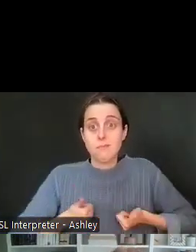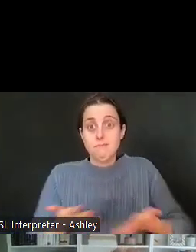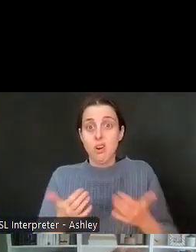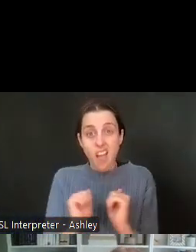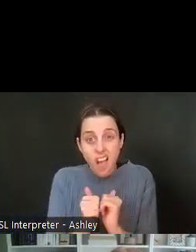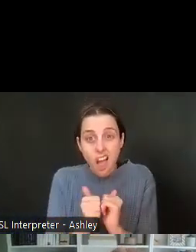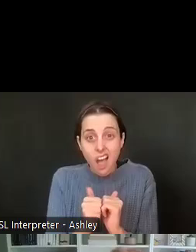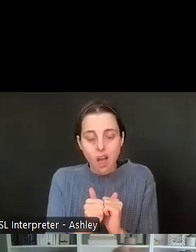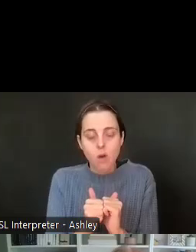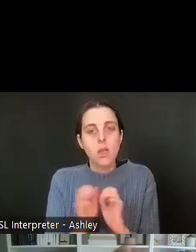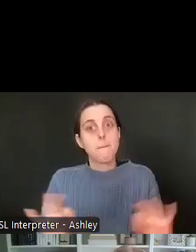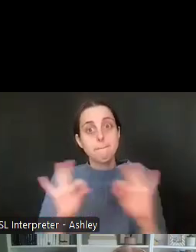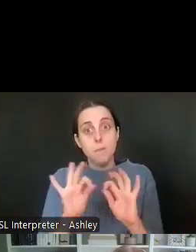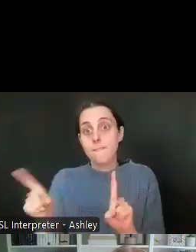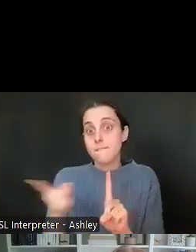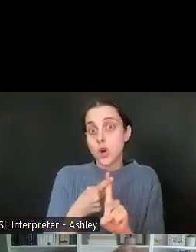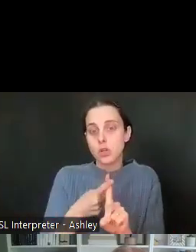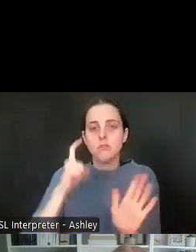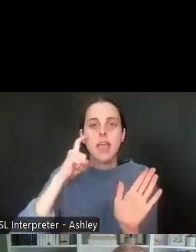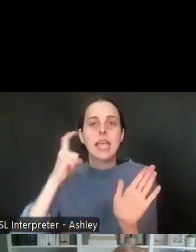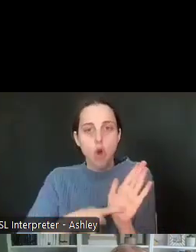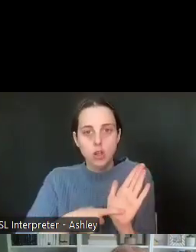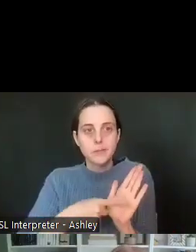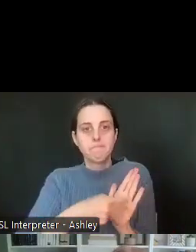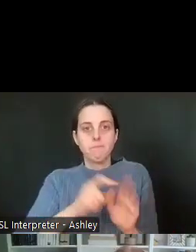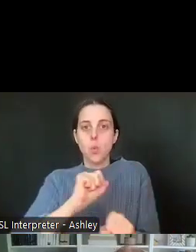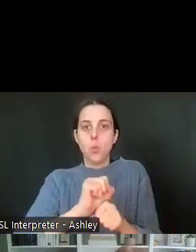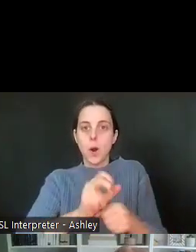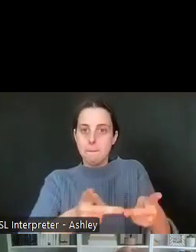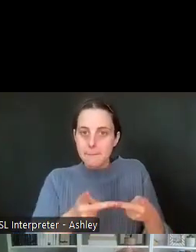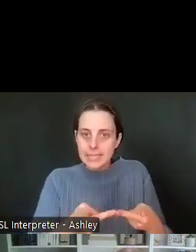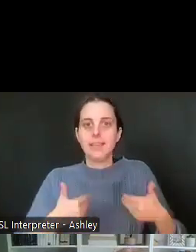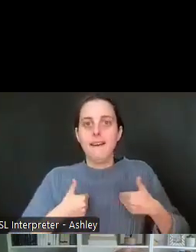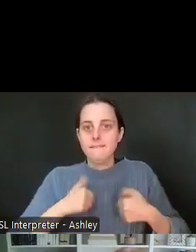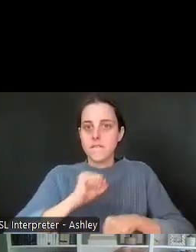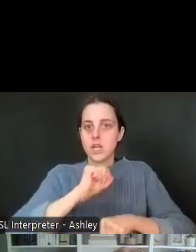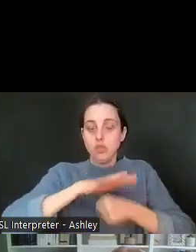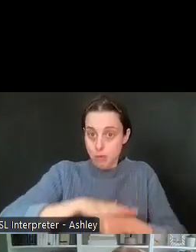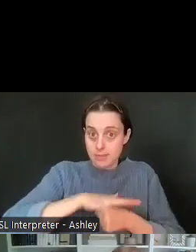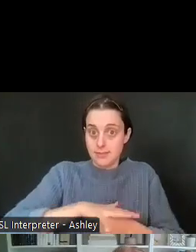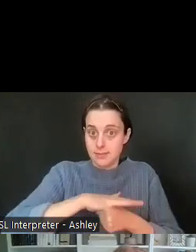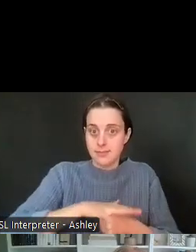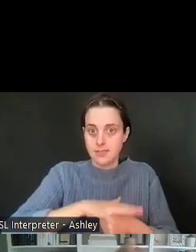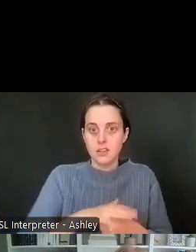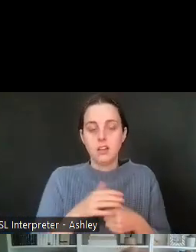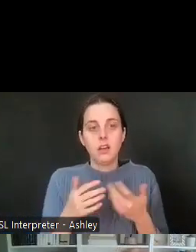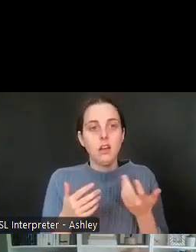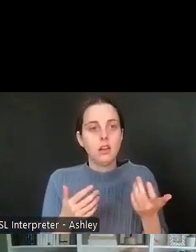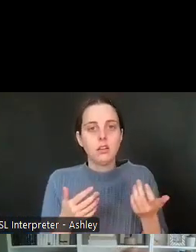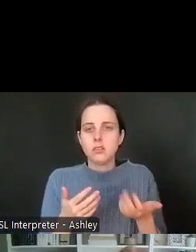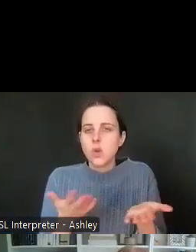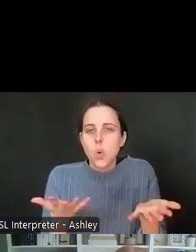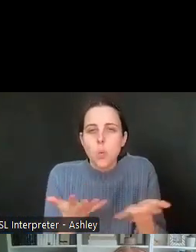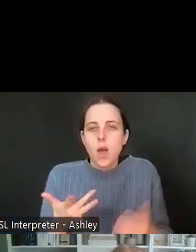by acknowledging the workplace stress. How bothersome am I right now by stressed? How is that